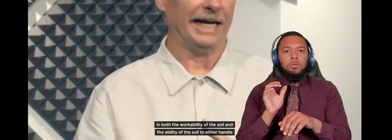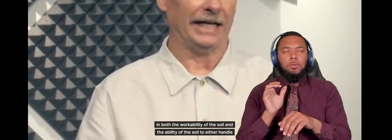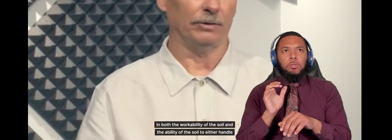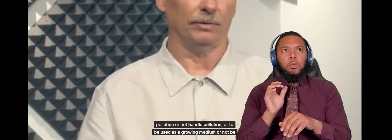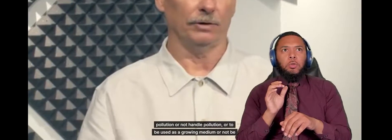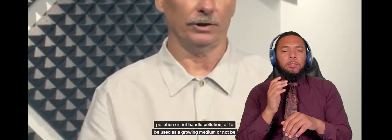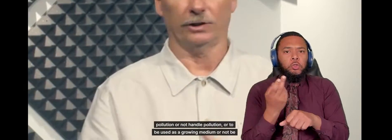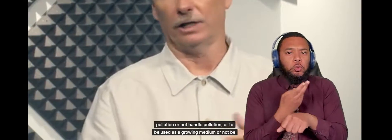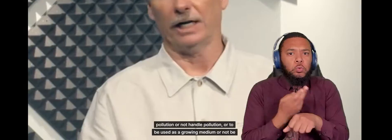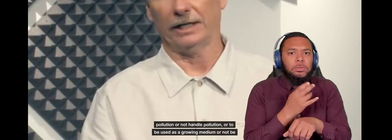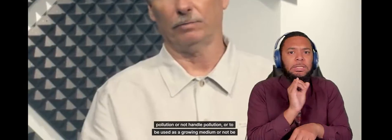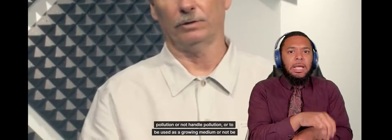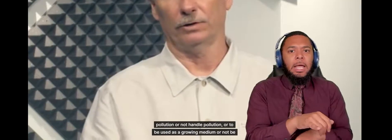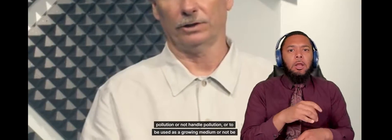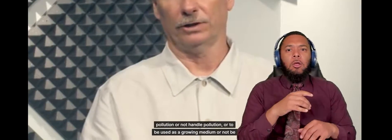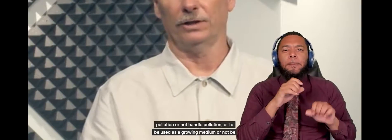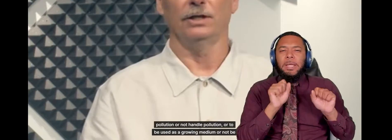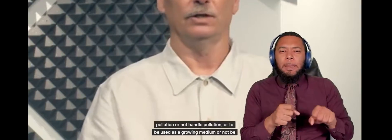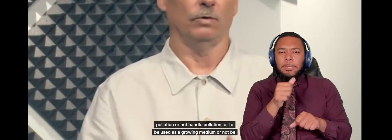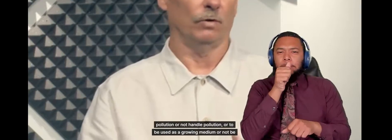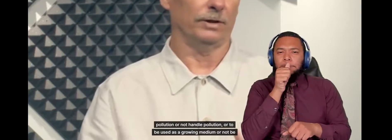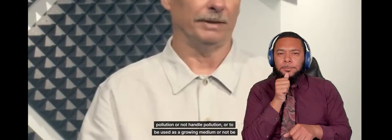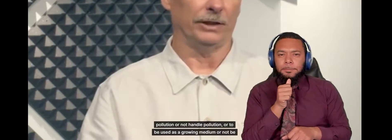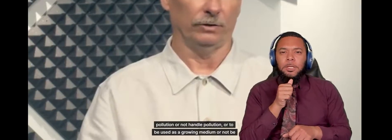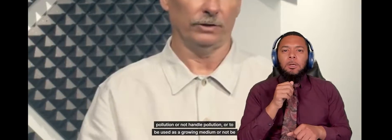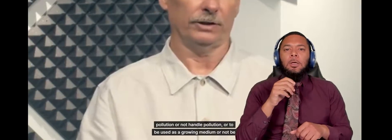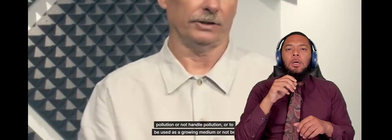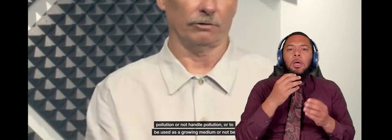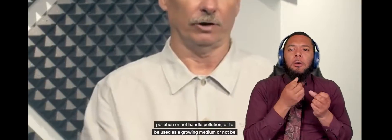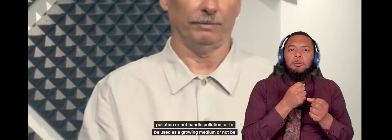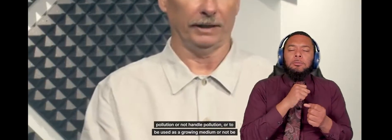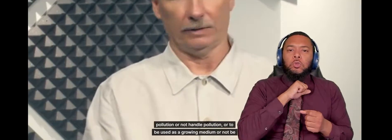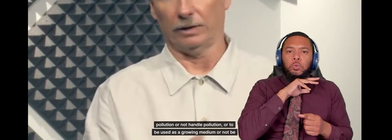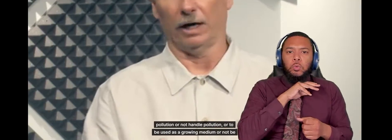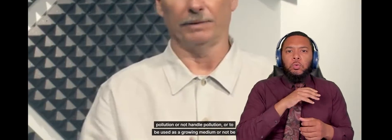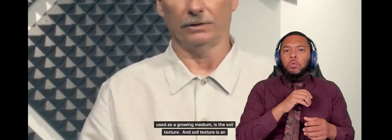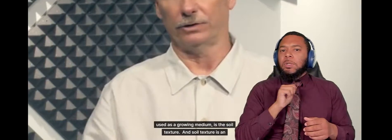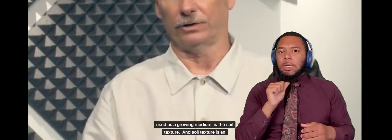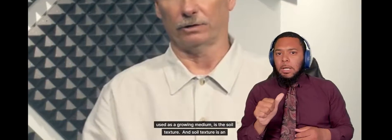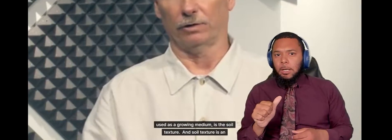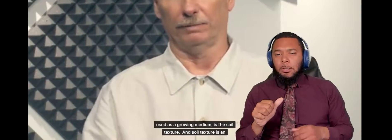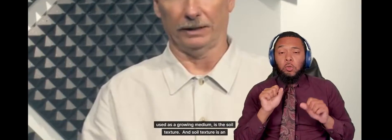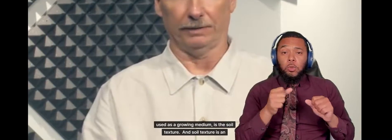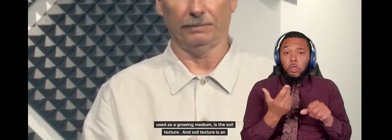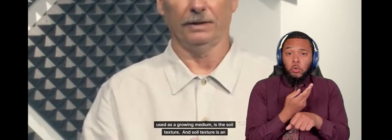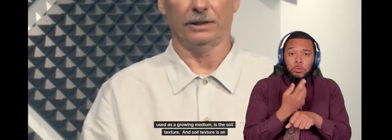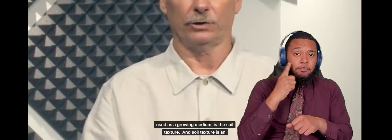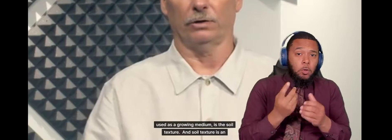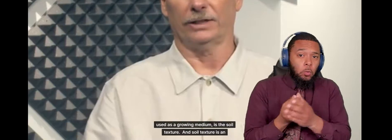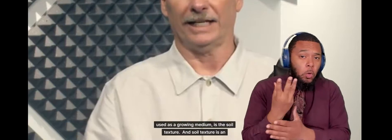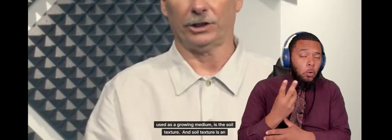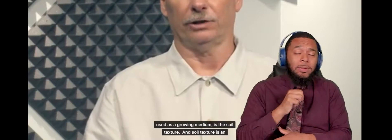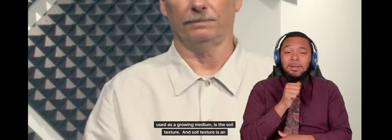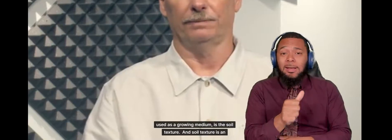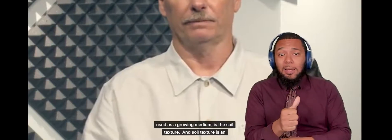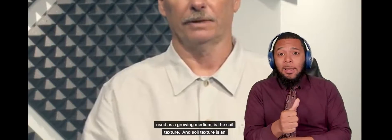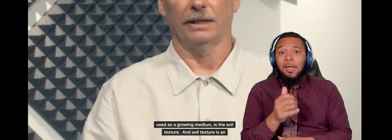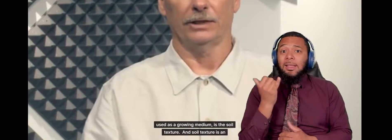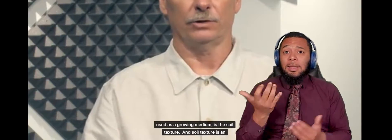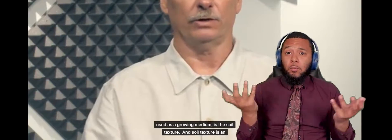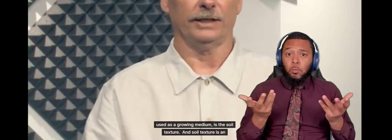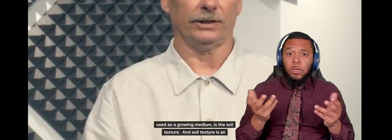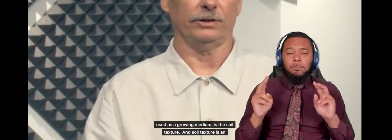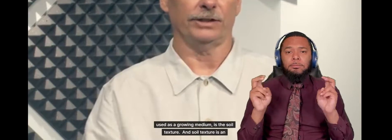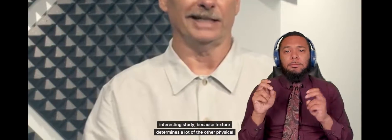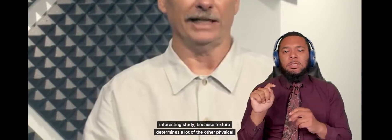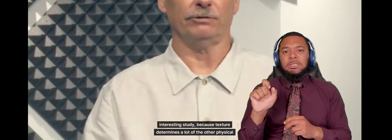to either handle pollution or not handle pollution, or to be used as a growing medium or not be used as a growing medium, is soil texture.